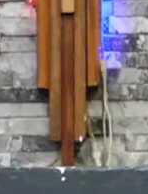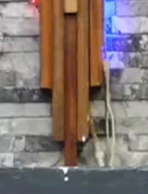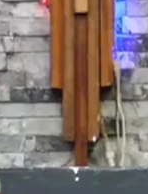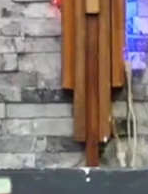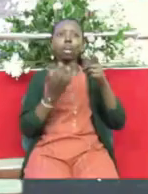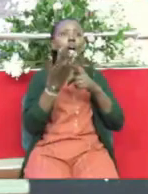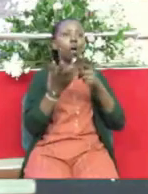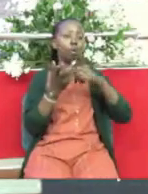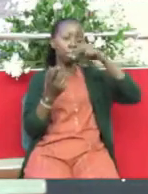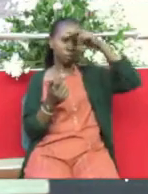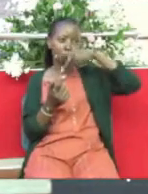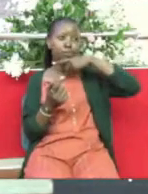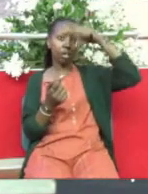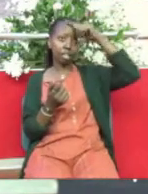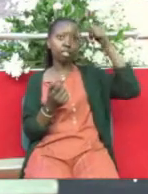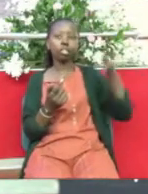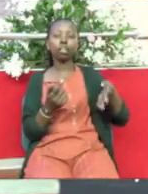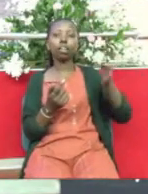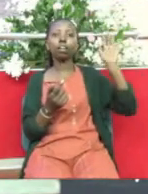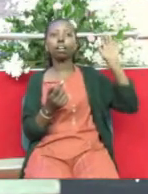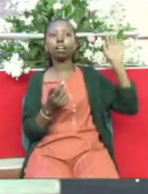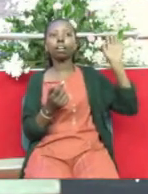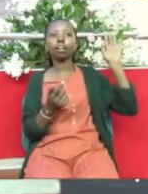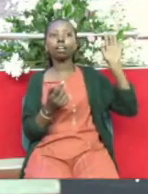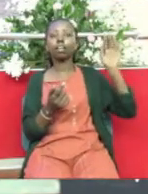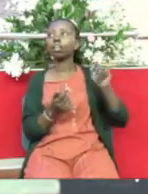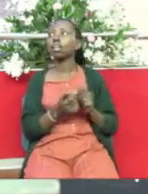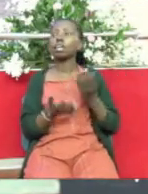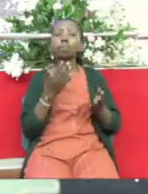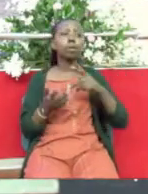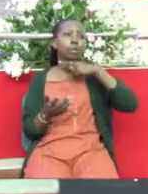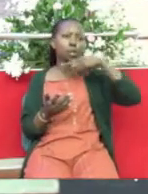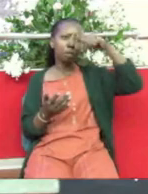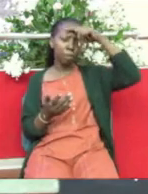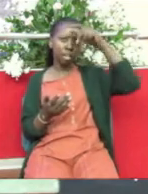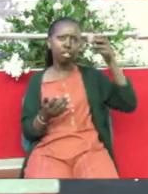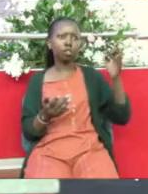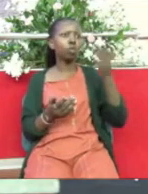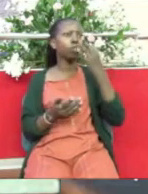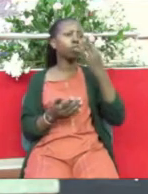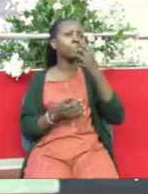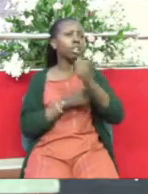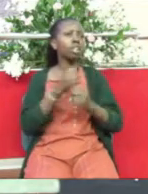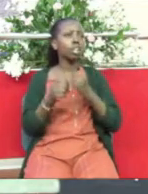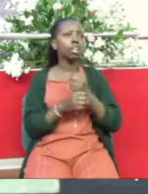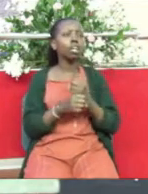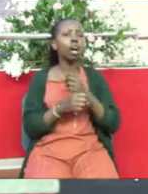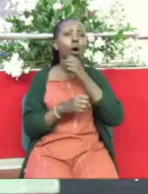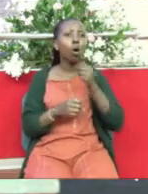many parents do we have in the house? Wazazi wangapi ambao tuko nao kwenye nyumba? And you are a parent of a 3-year-old and below. How now, many are